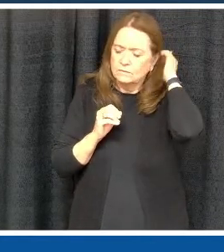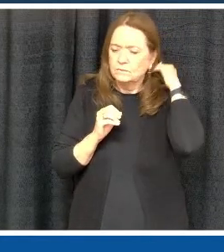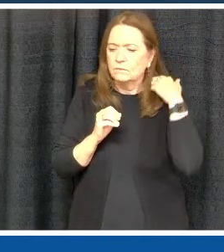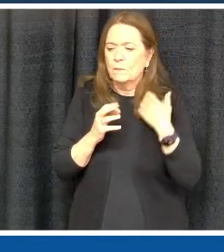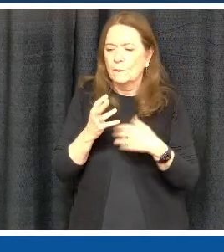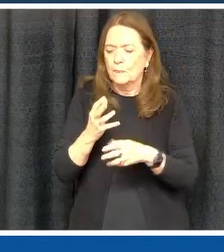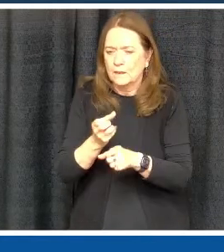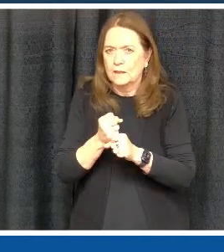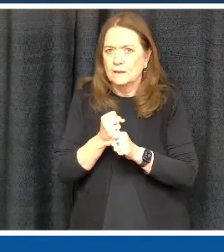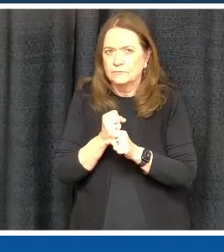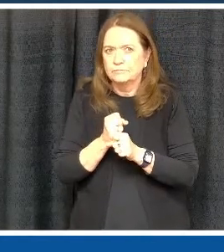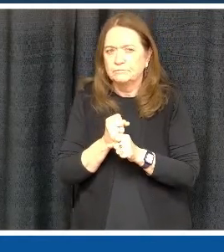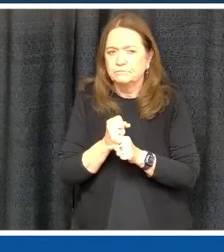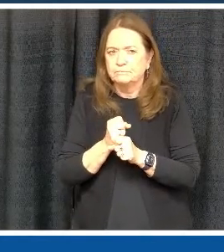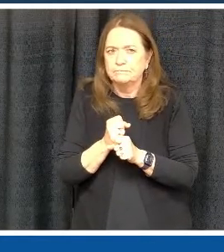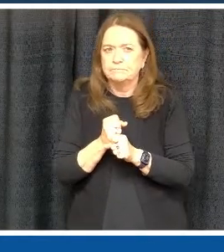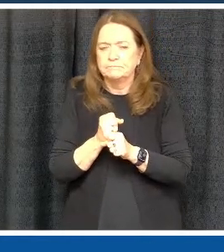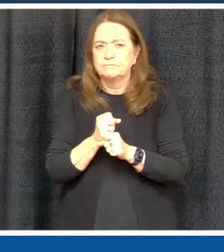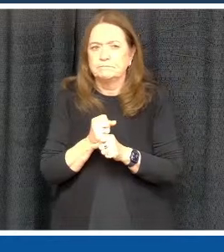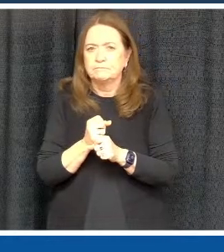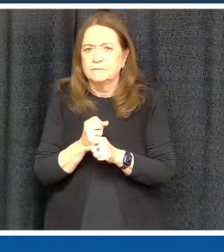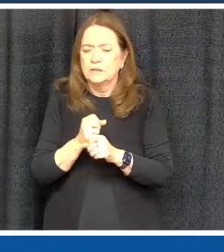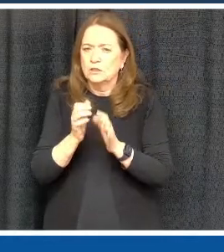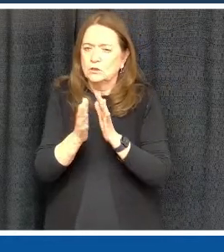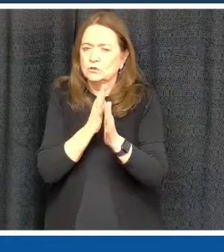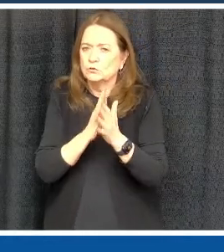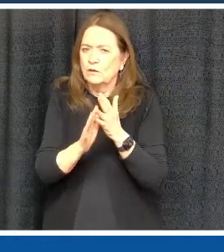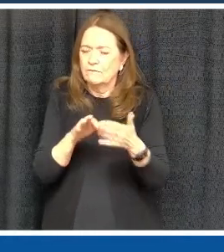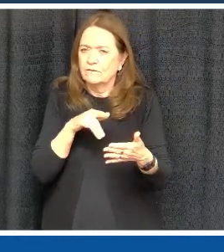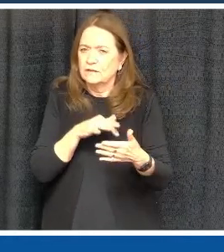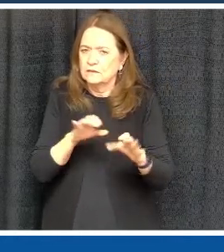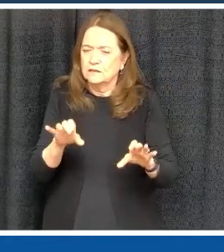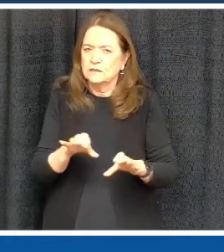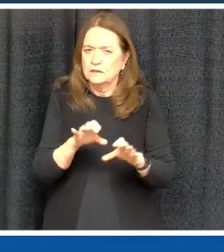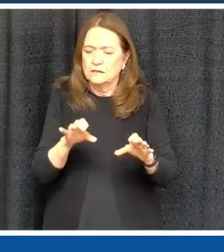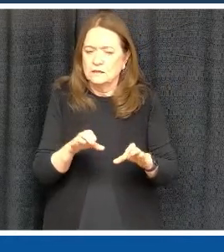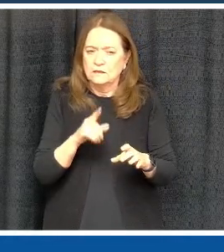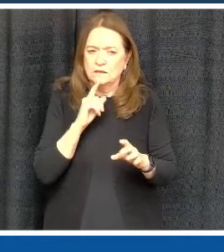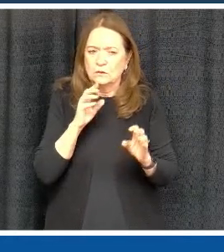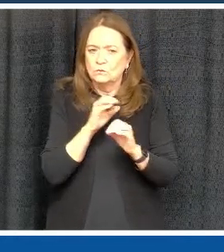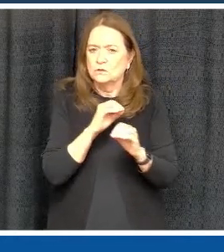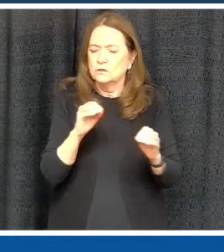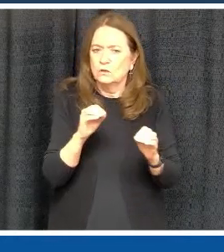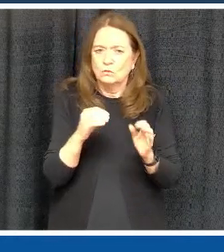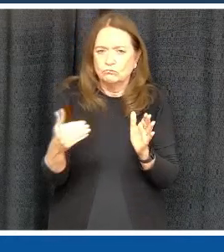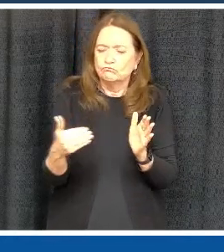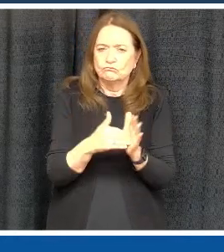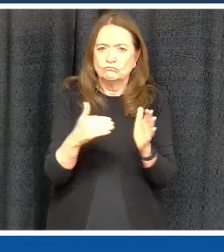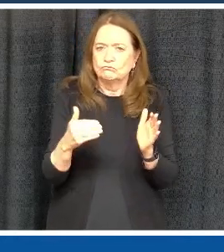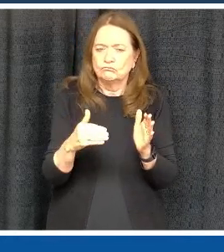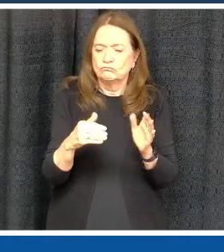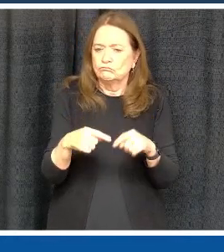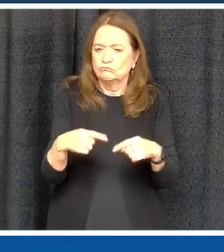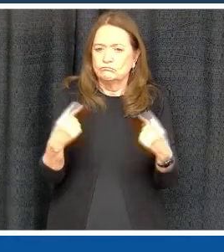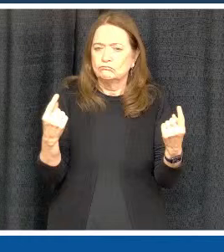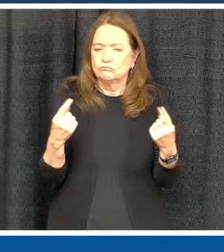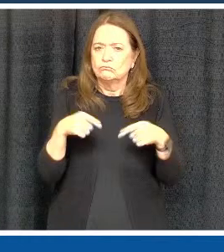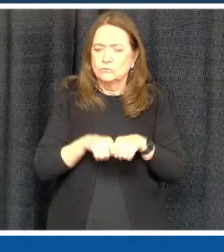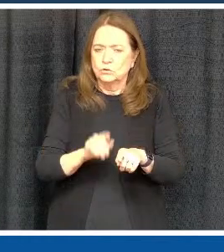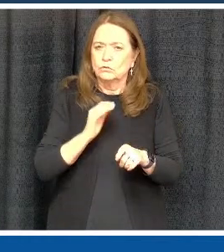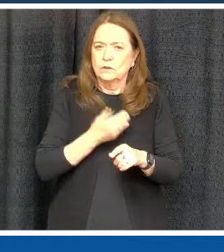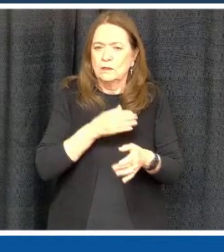get a traffic study done. There was no opposition during our